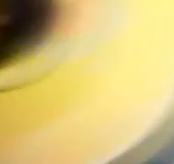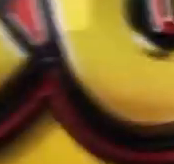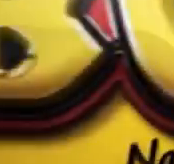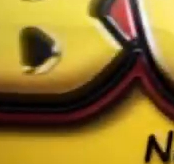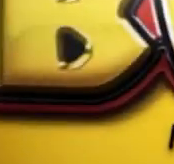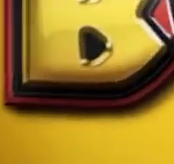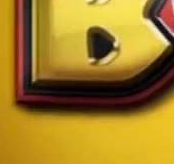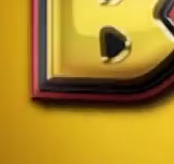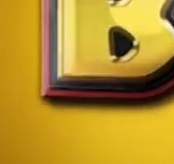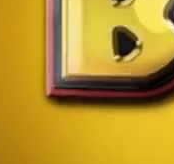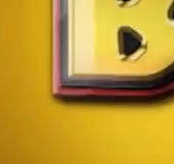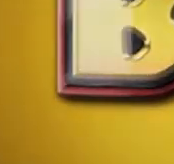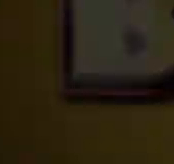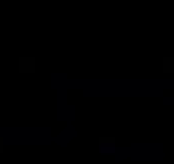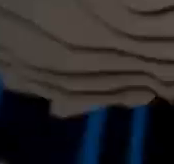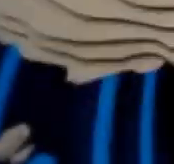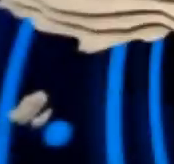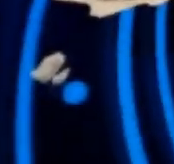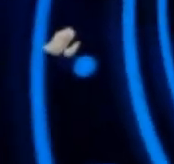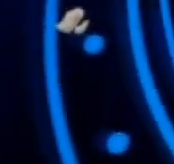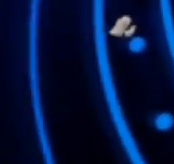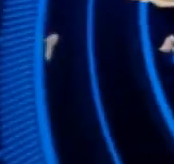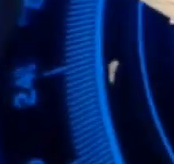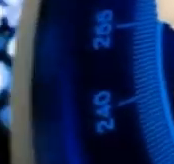Bula FM number 2 en seri.